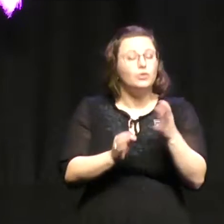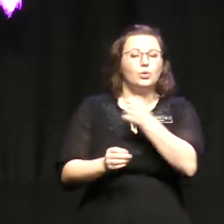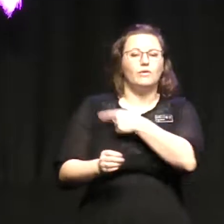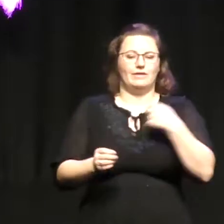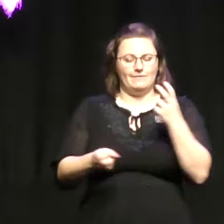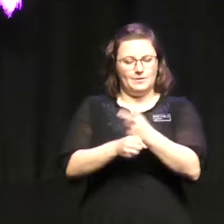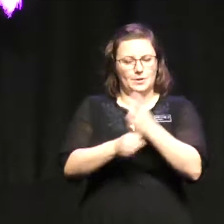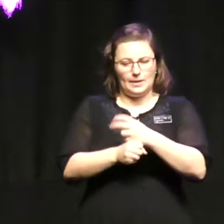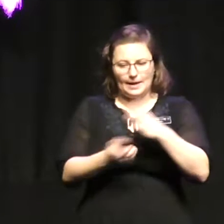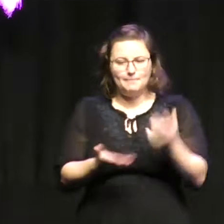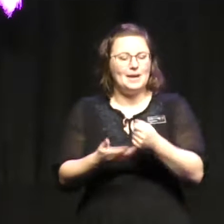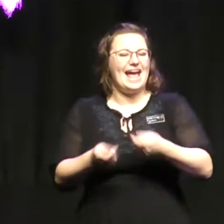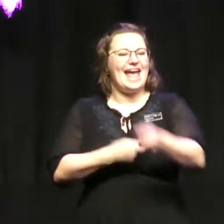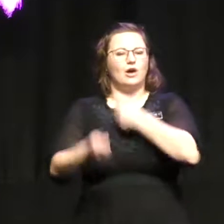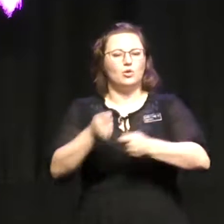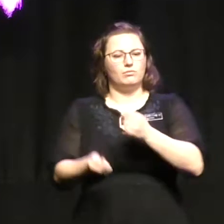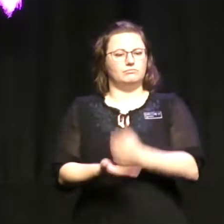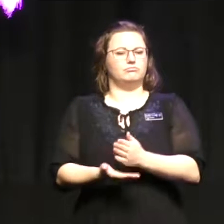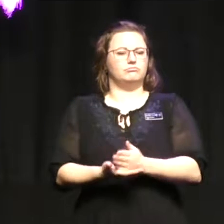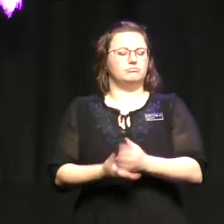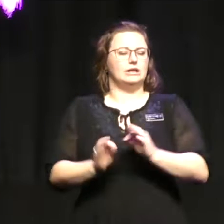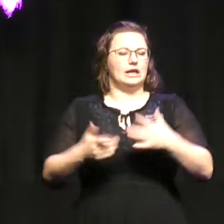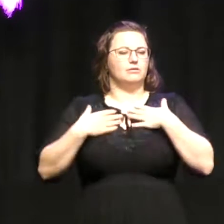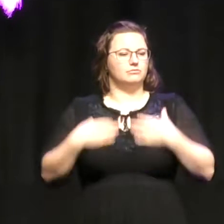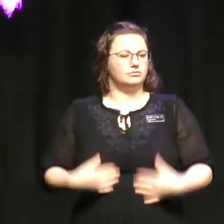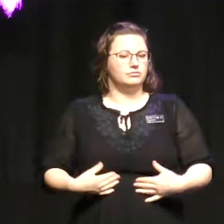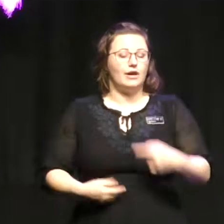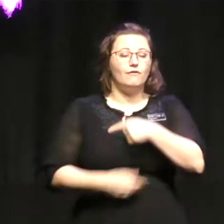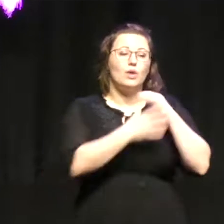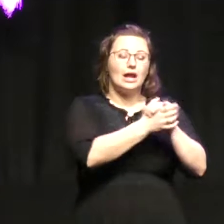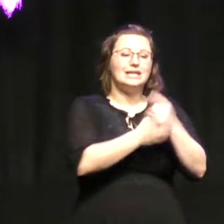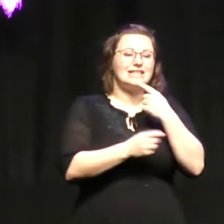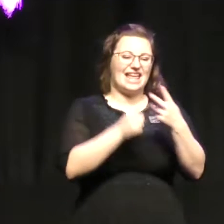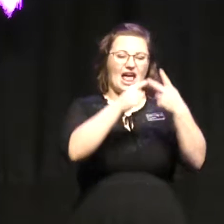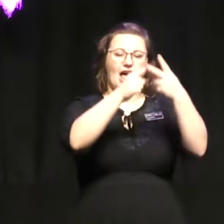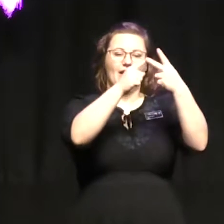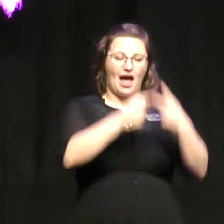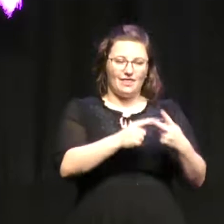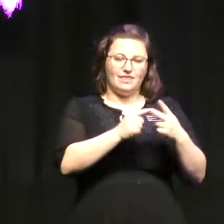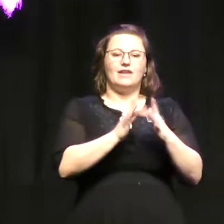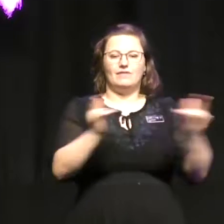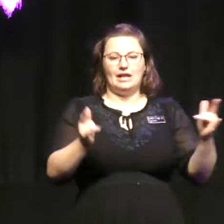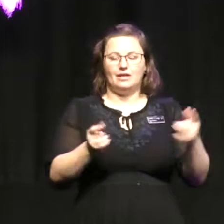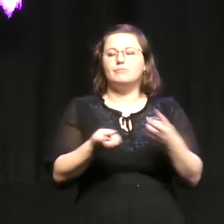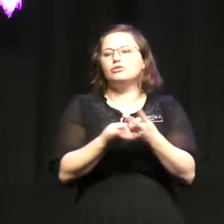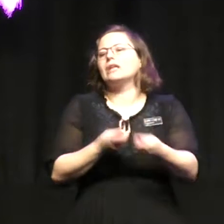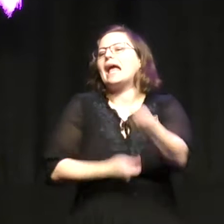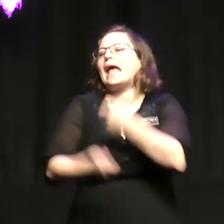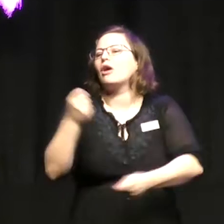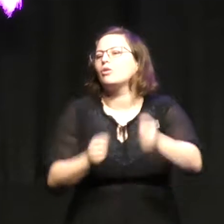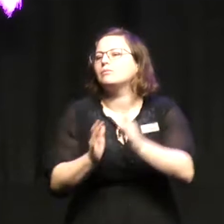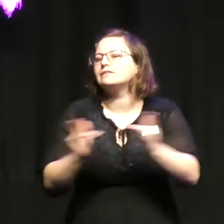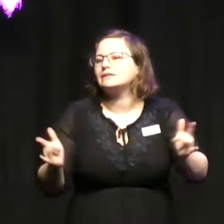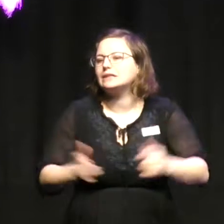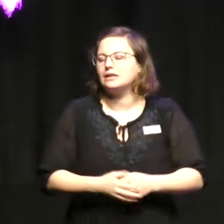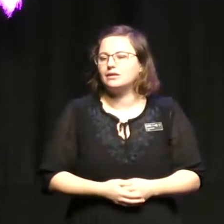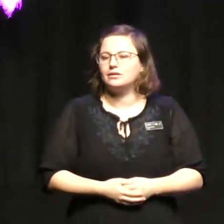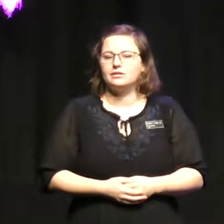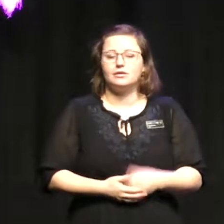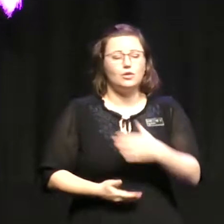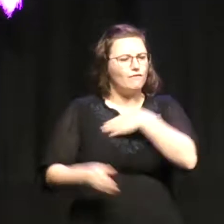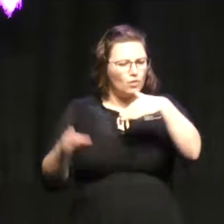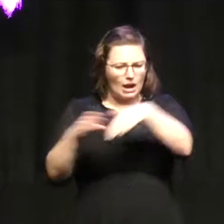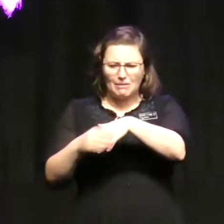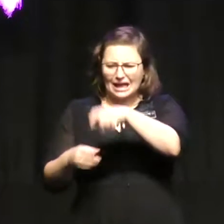security. Our members call it the second freedom or the economic freedom. So, how do the members